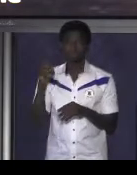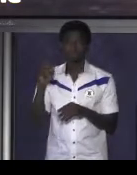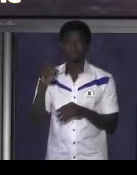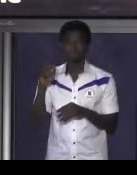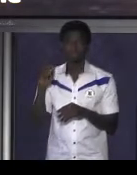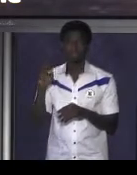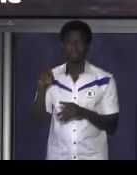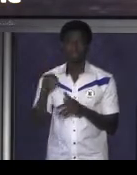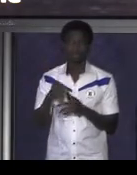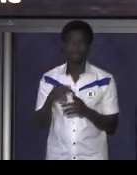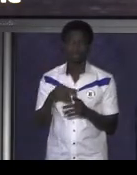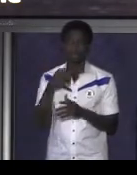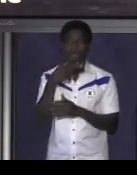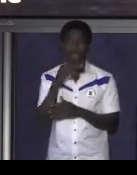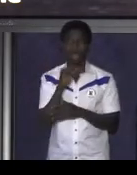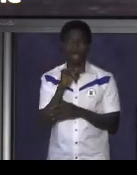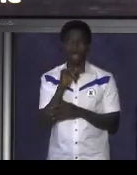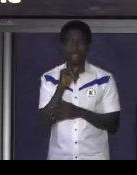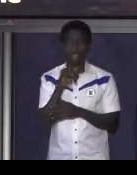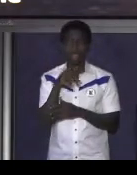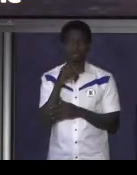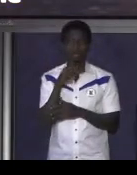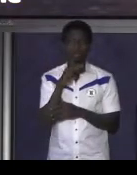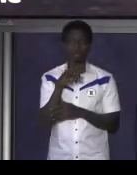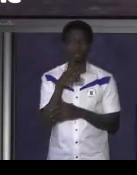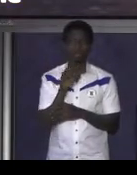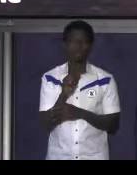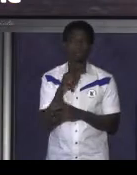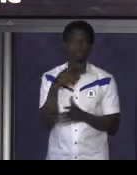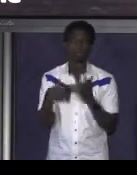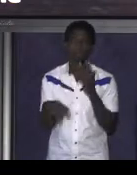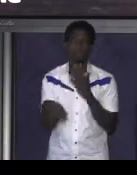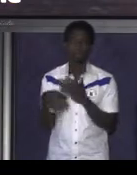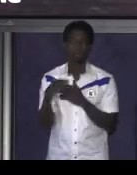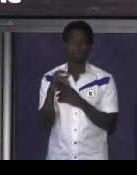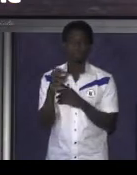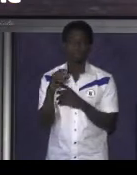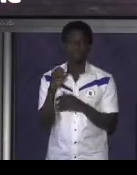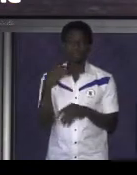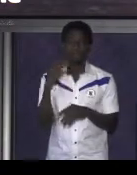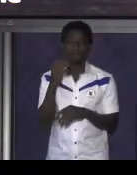personification, or hyperbole? What figure of speech is it?